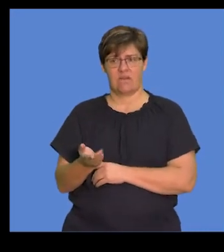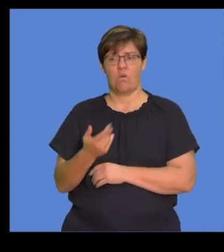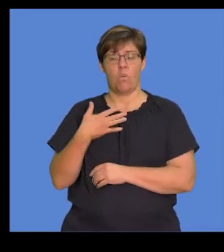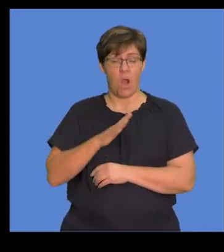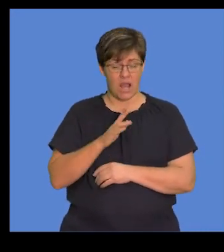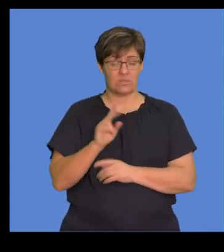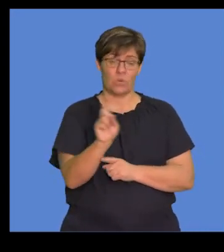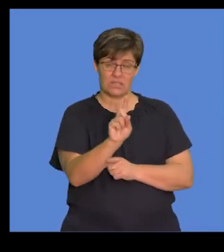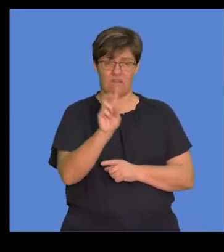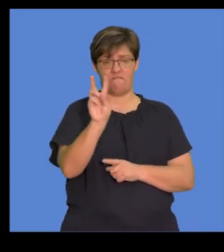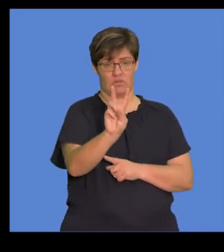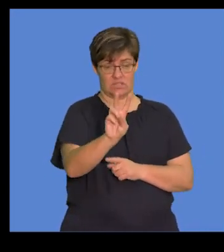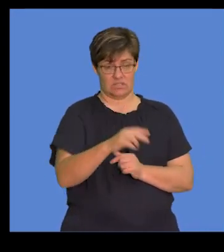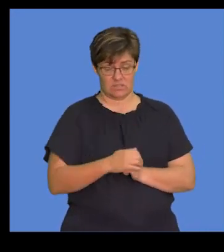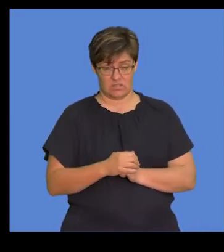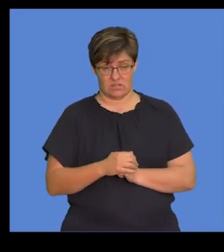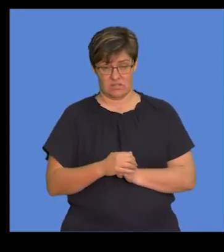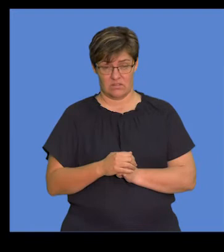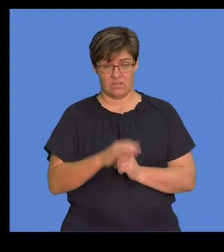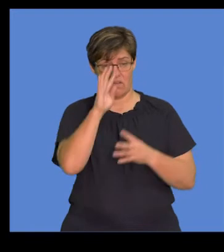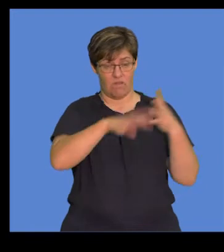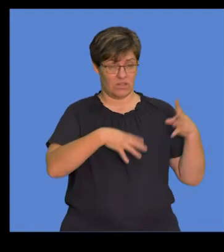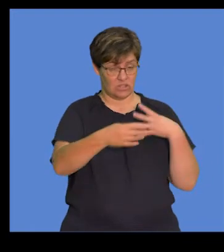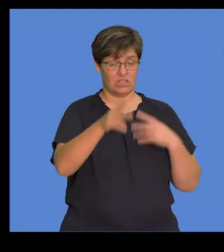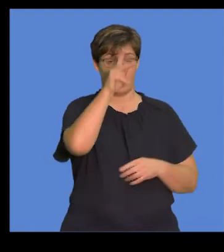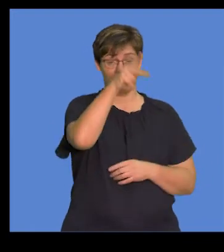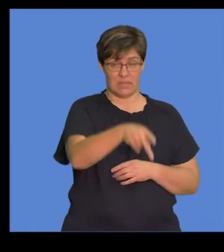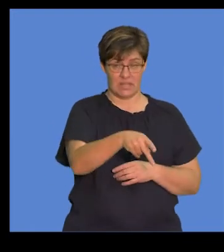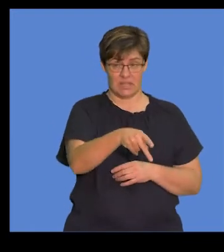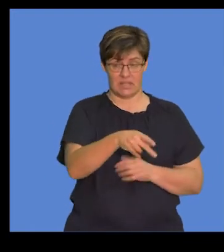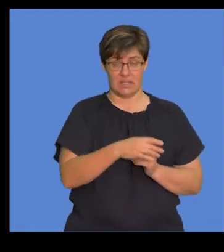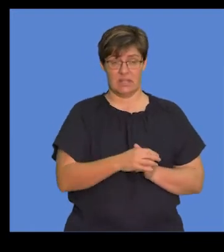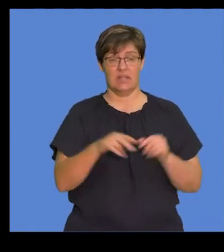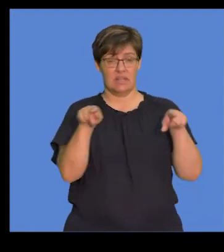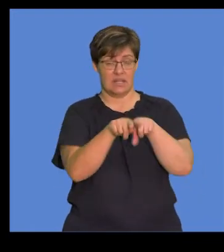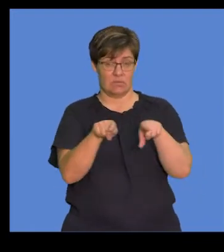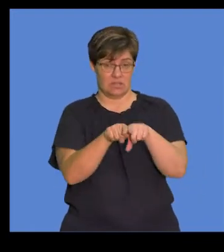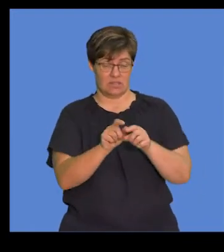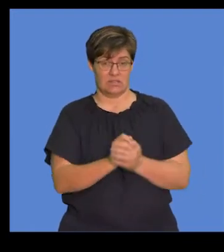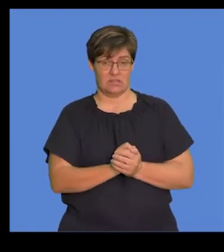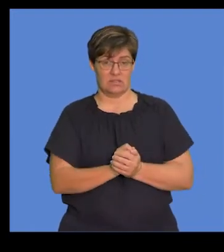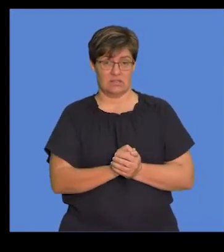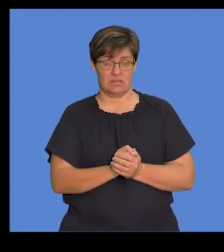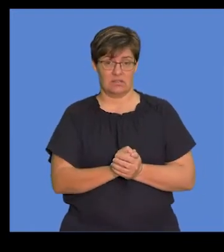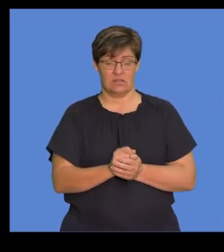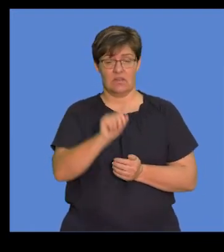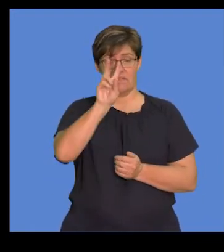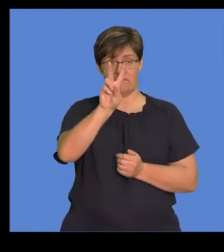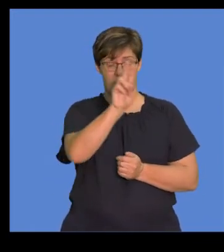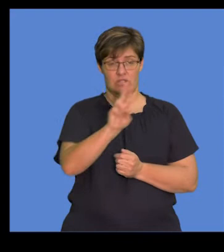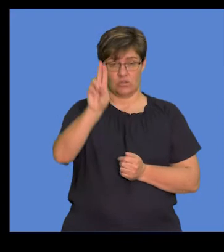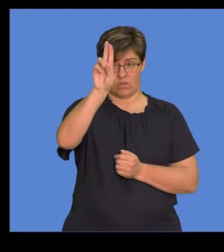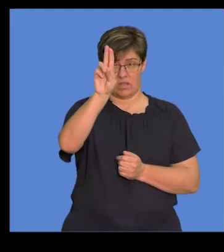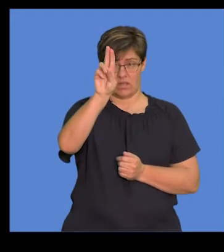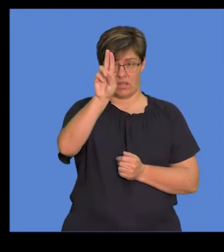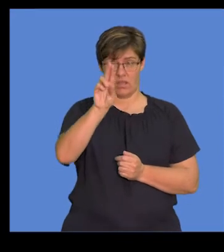for? We're looking for the voltage. So the formula is P, okay, is equals to V